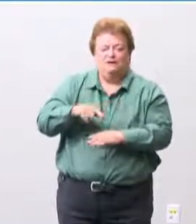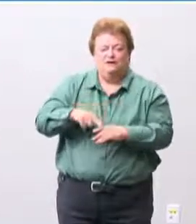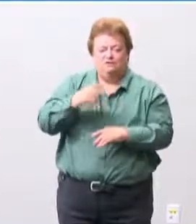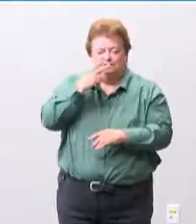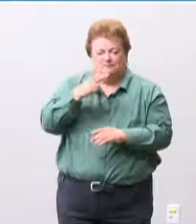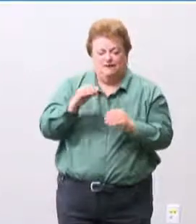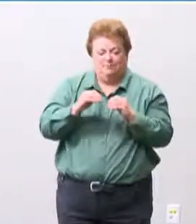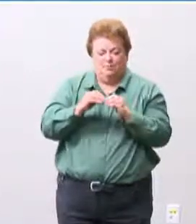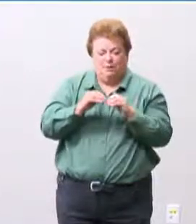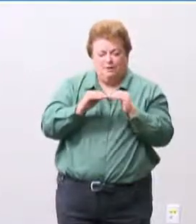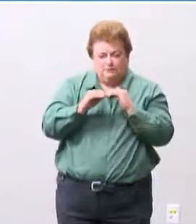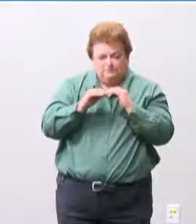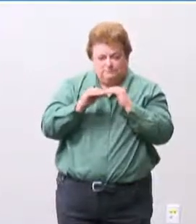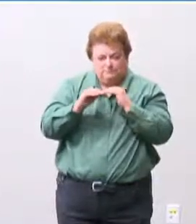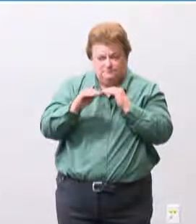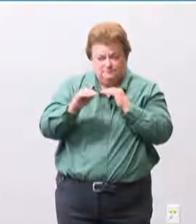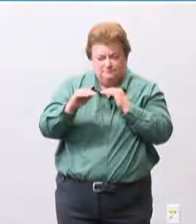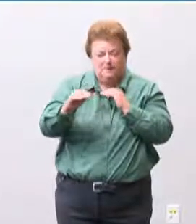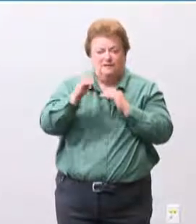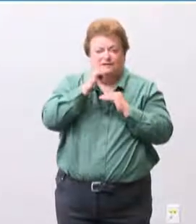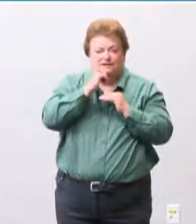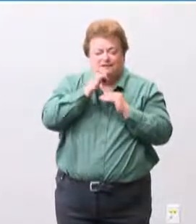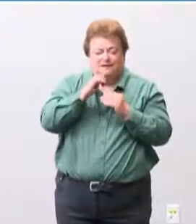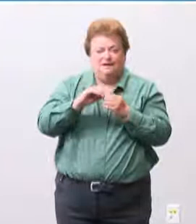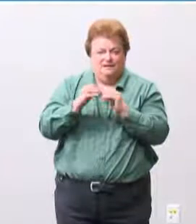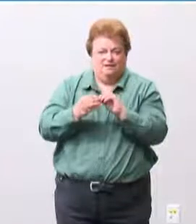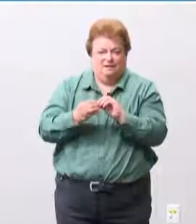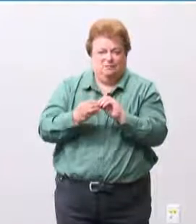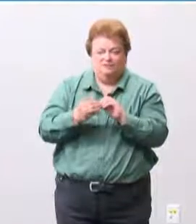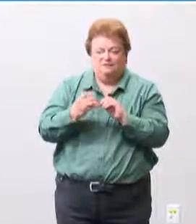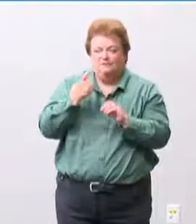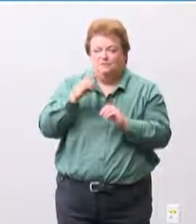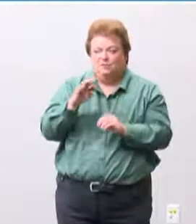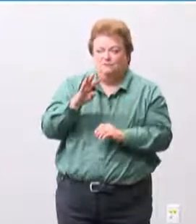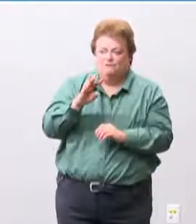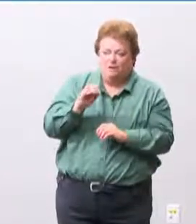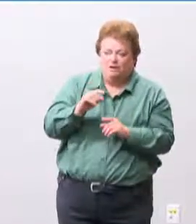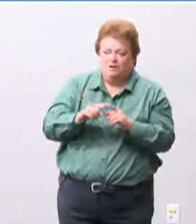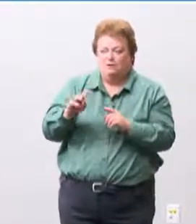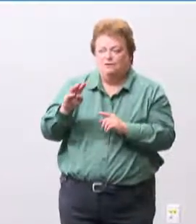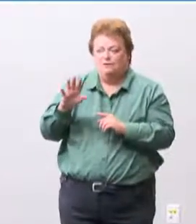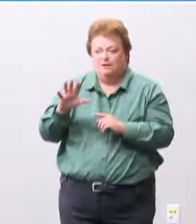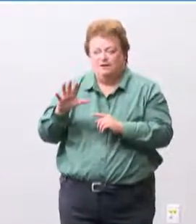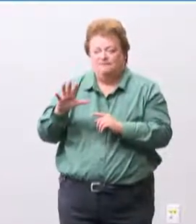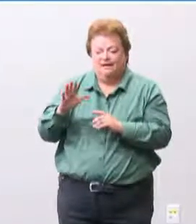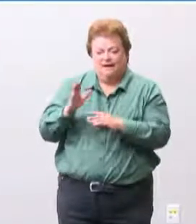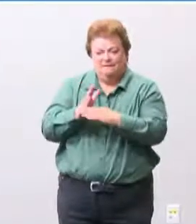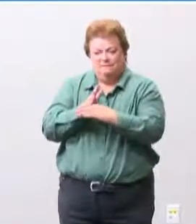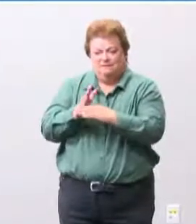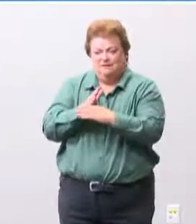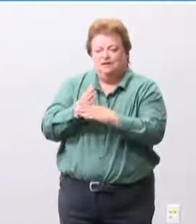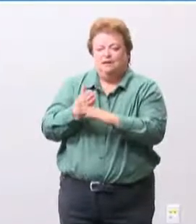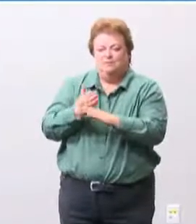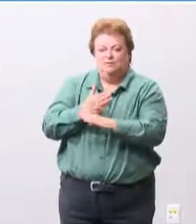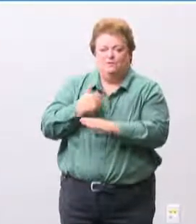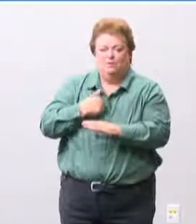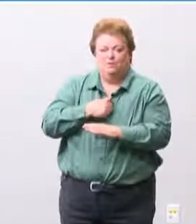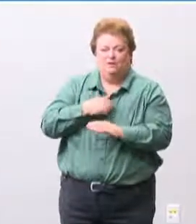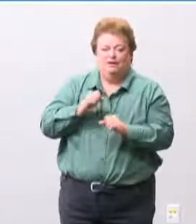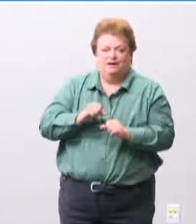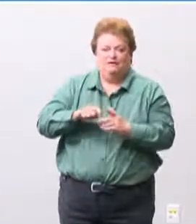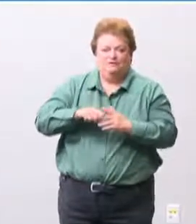sustained average of daily cases in at least the 40 to 45 number range before we can